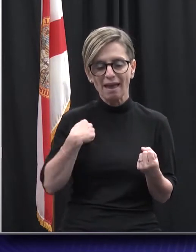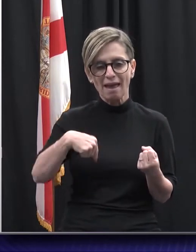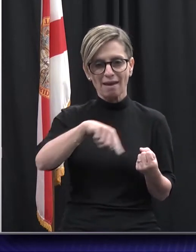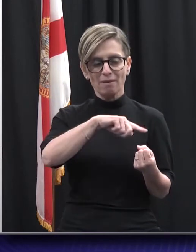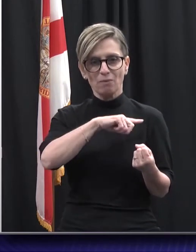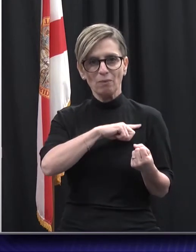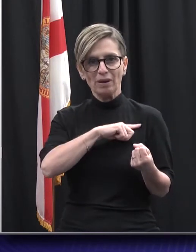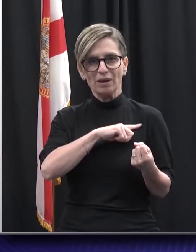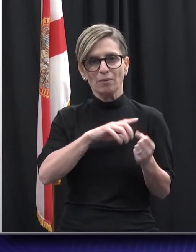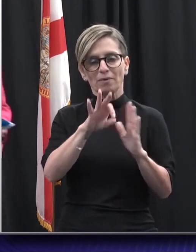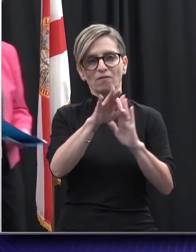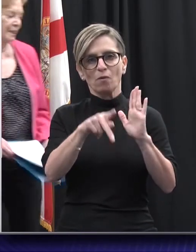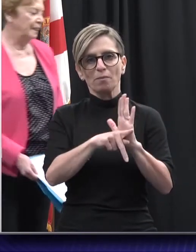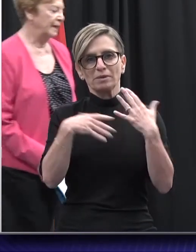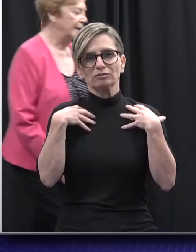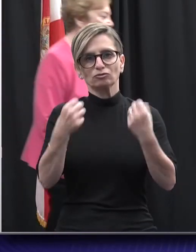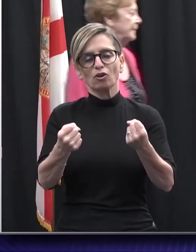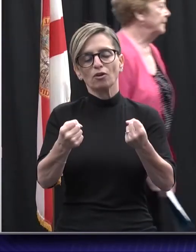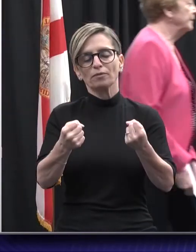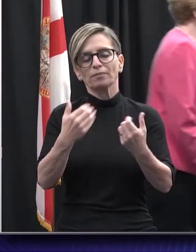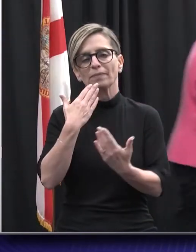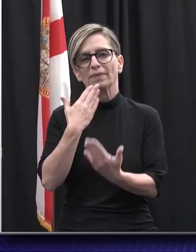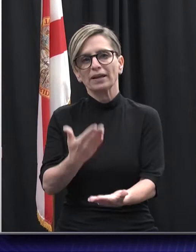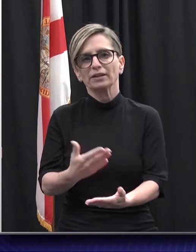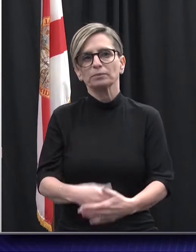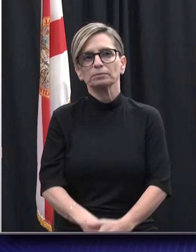strong. Thank you.